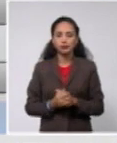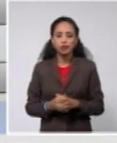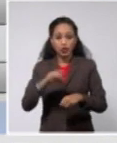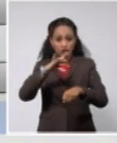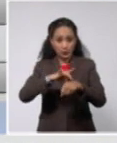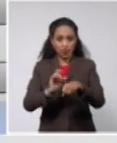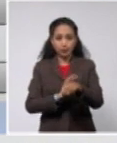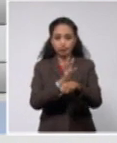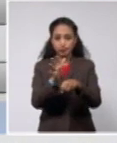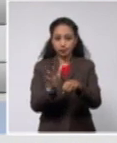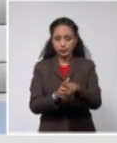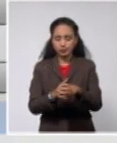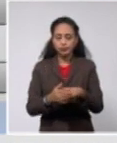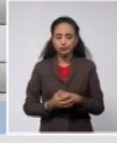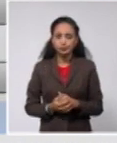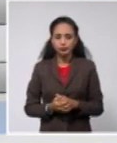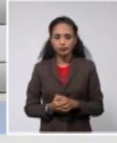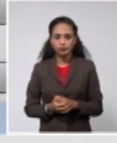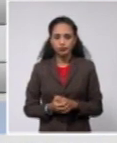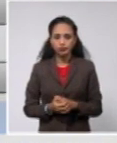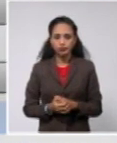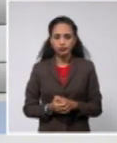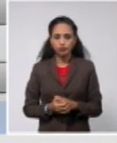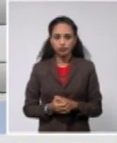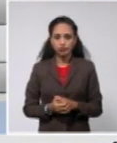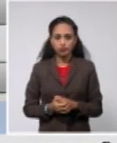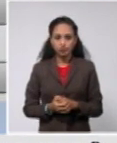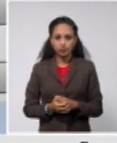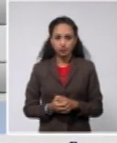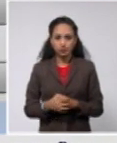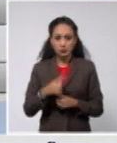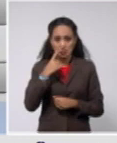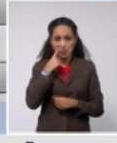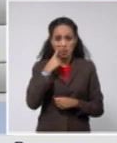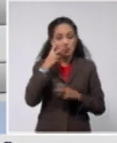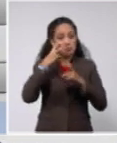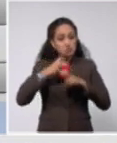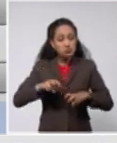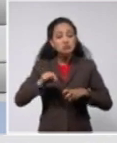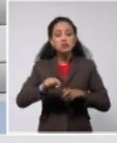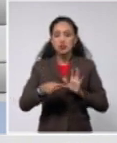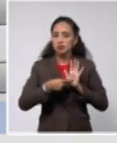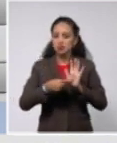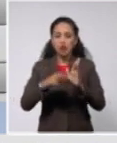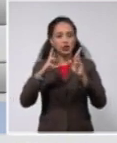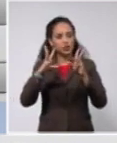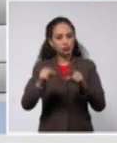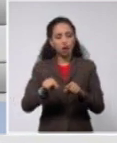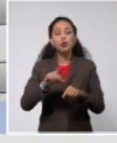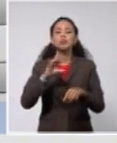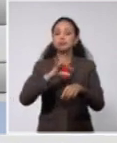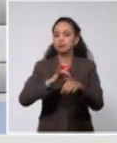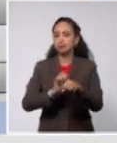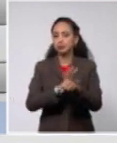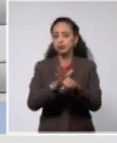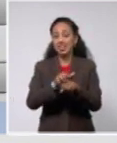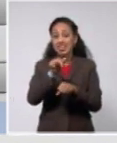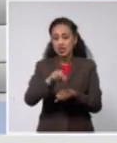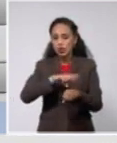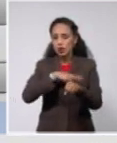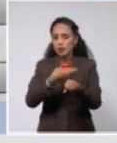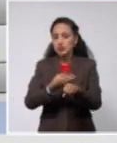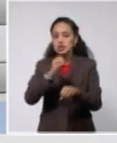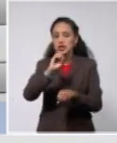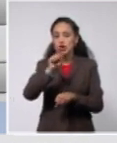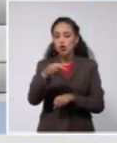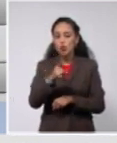virus. Of the 62 positive cases diagnosed yesterday, 58 are